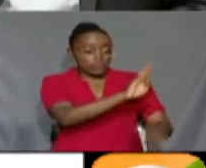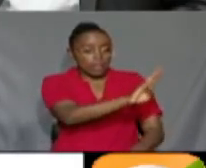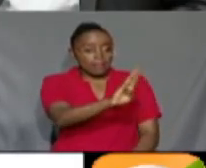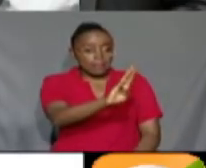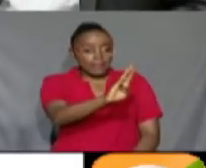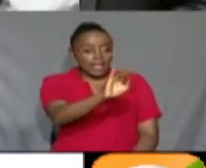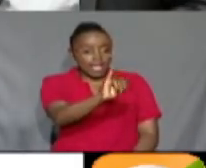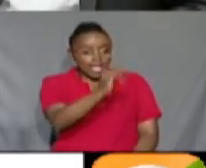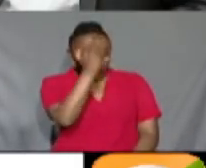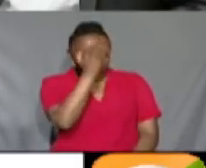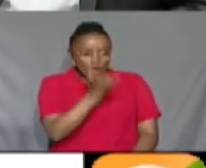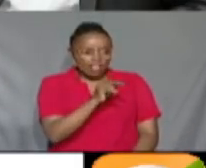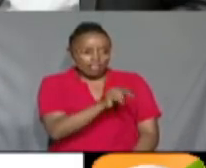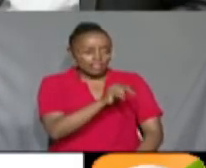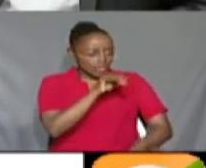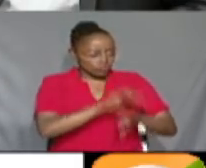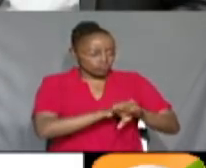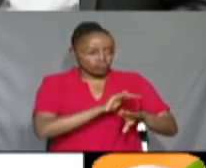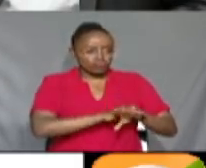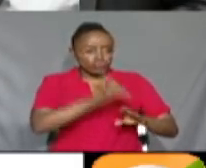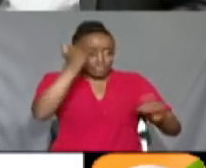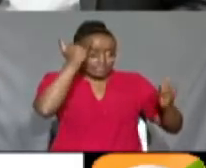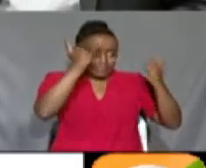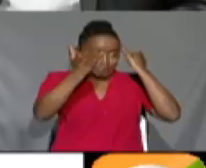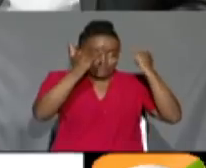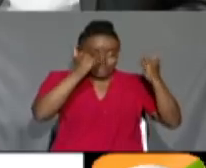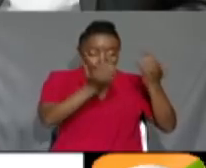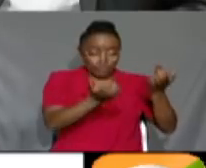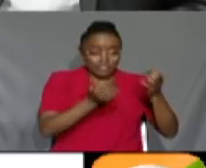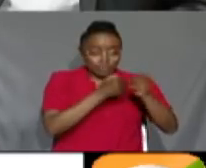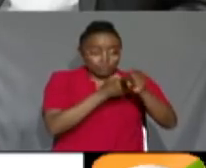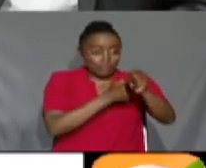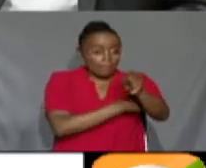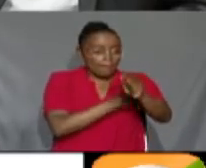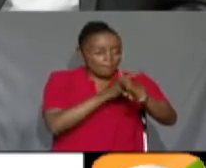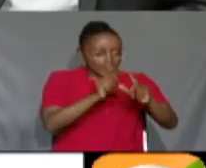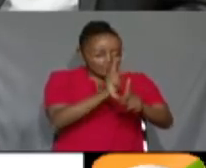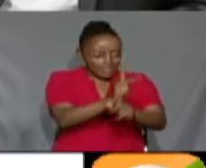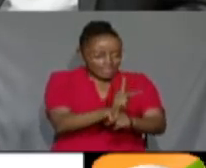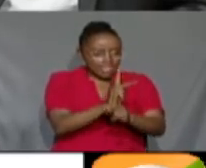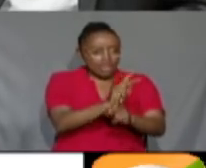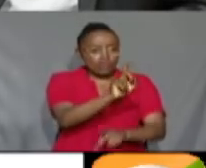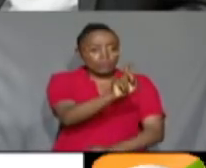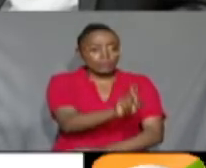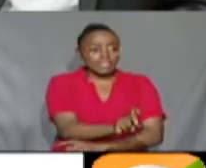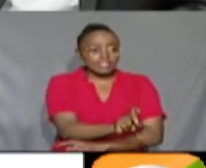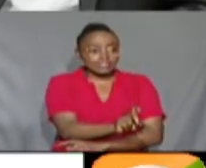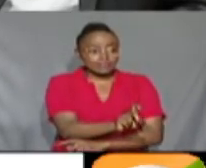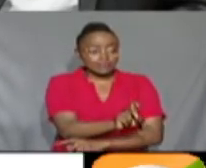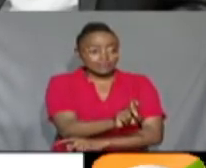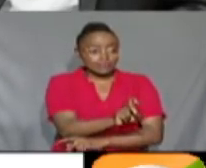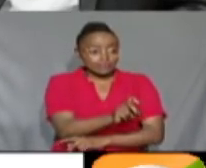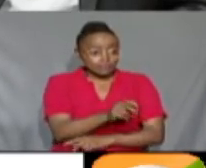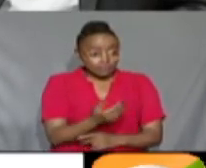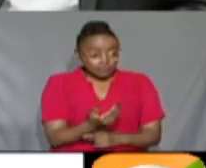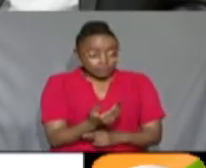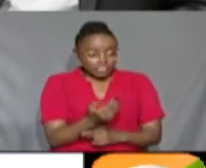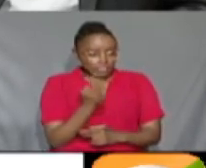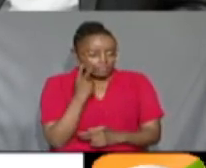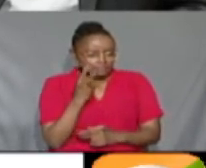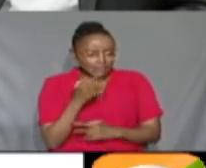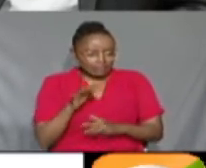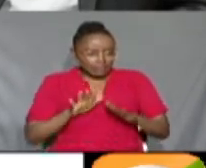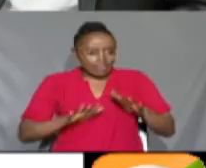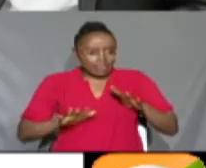that it's a very good initiative that we need to support, but we have to be very, very careful. We shouldn't be seen to be